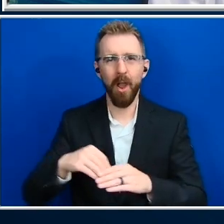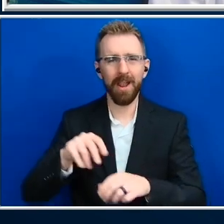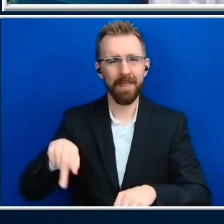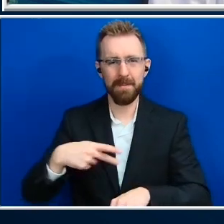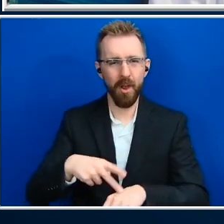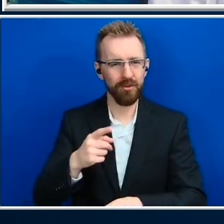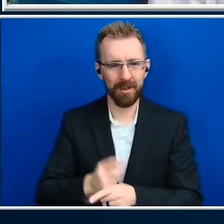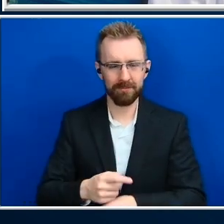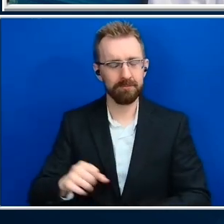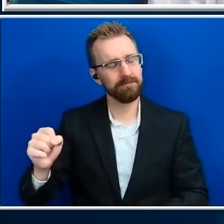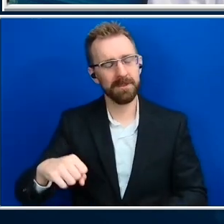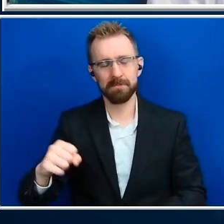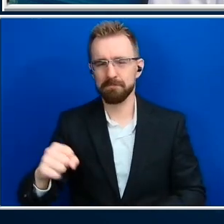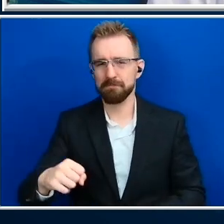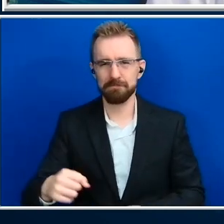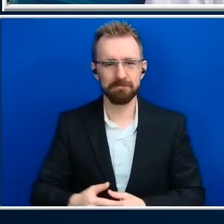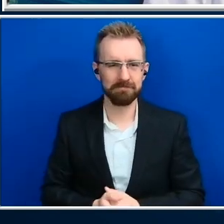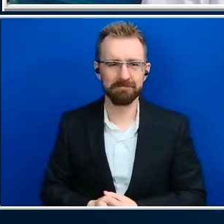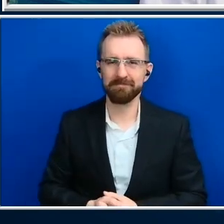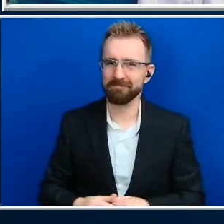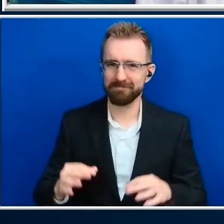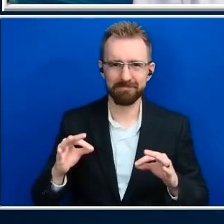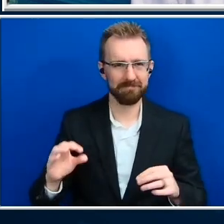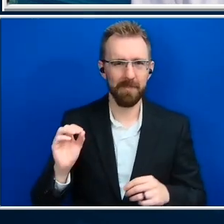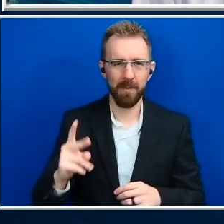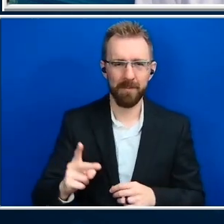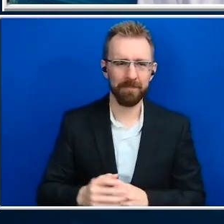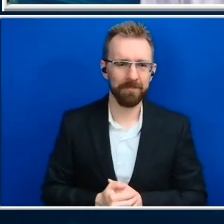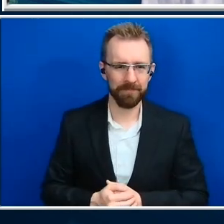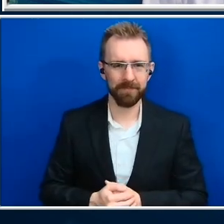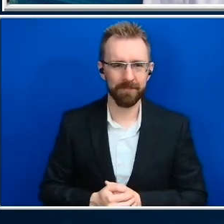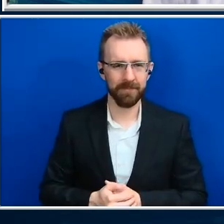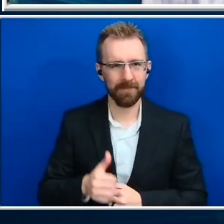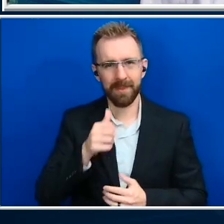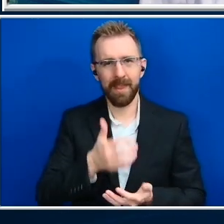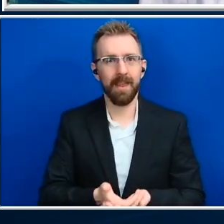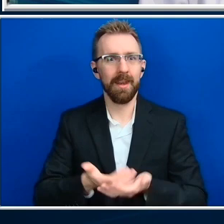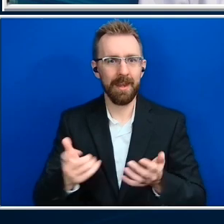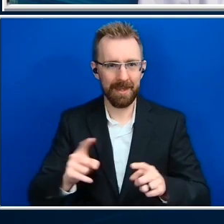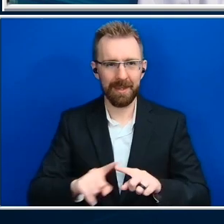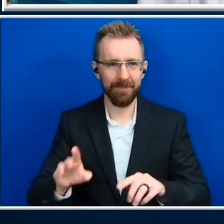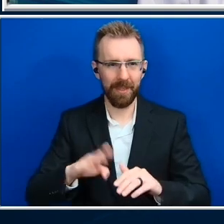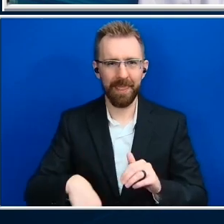Yes, Okay. not a whole lot different than the colonoscopy I